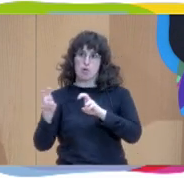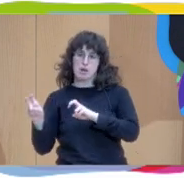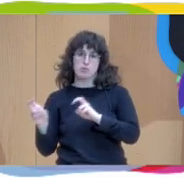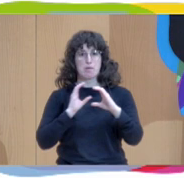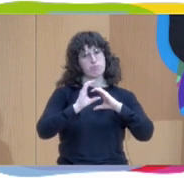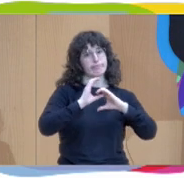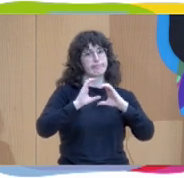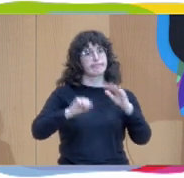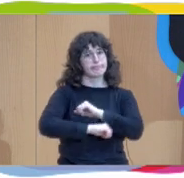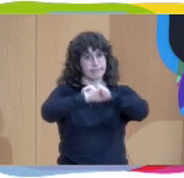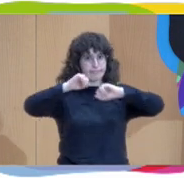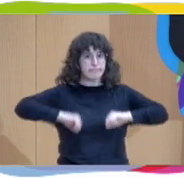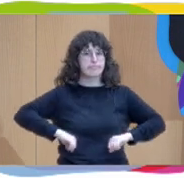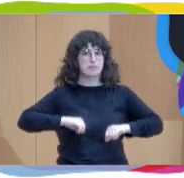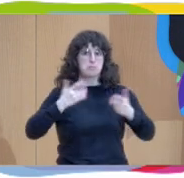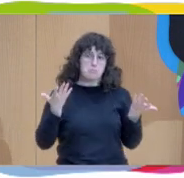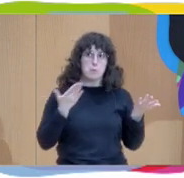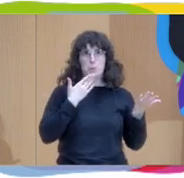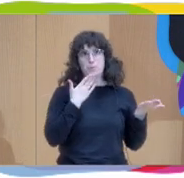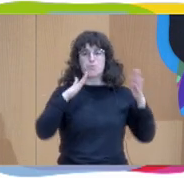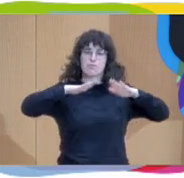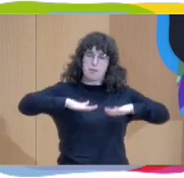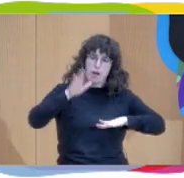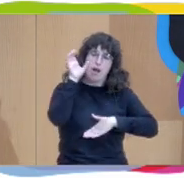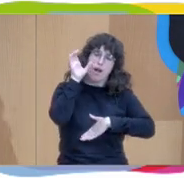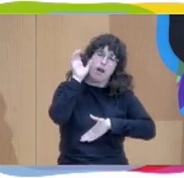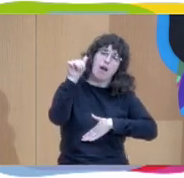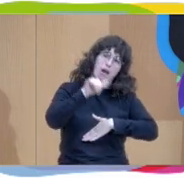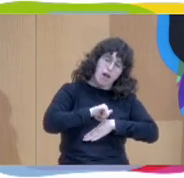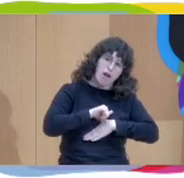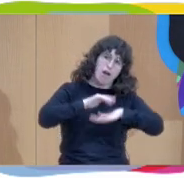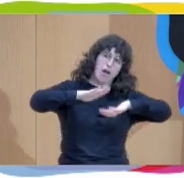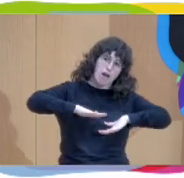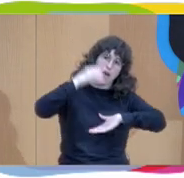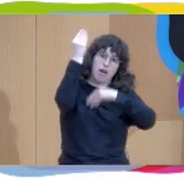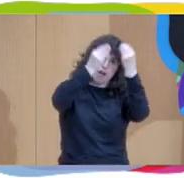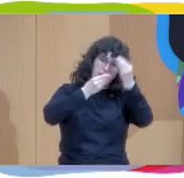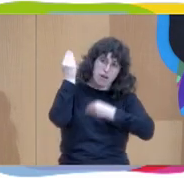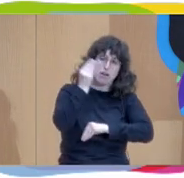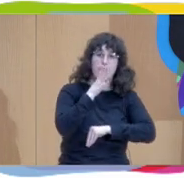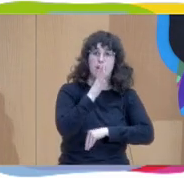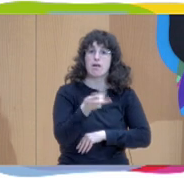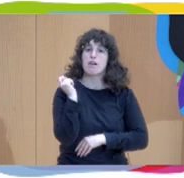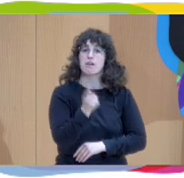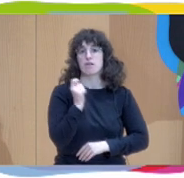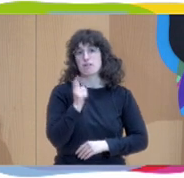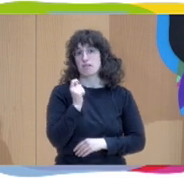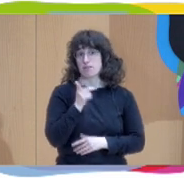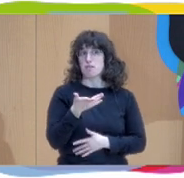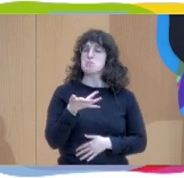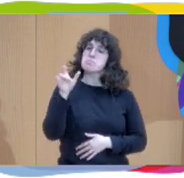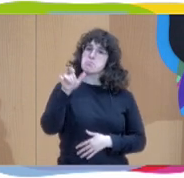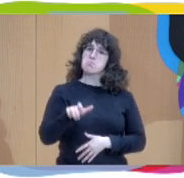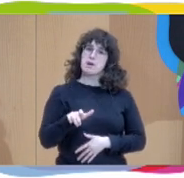They argued in the evaluation material that quite many times professionals seem to have a clear vision of how things should be